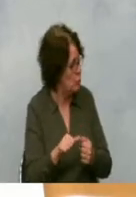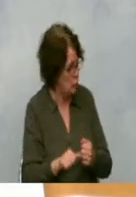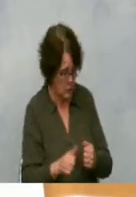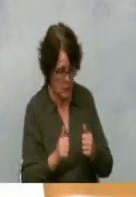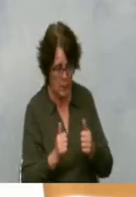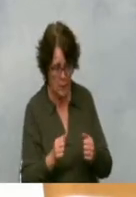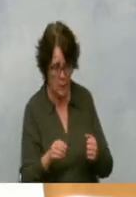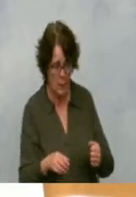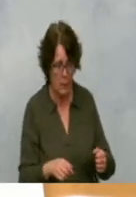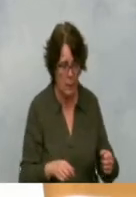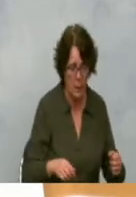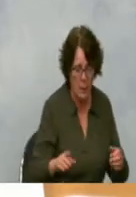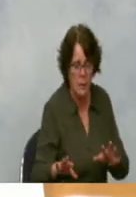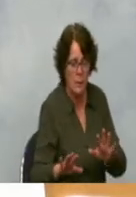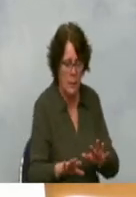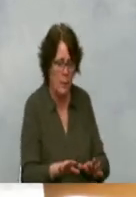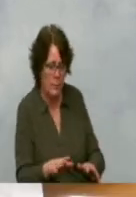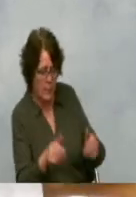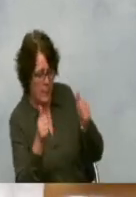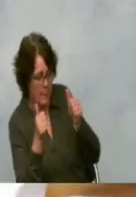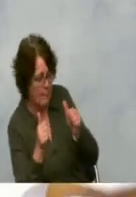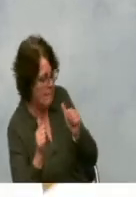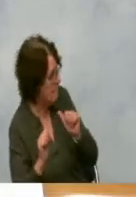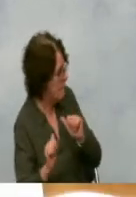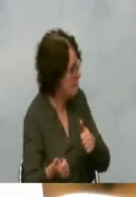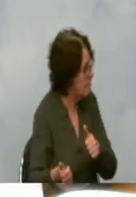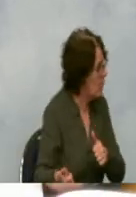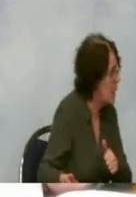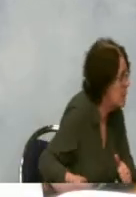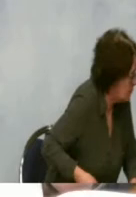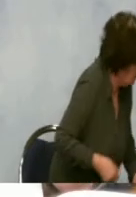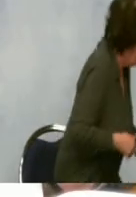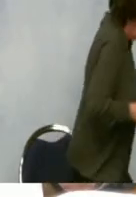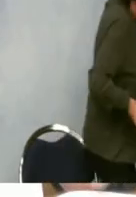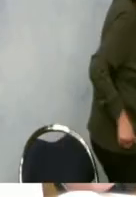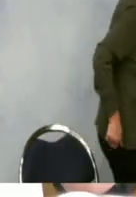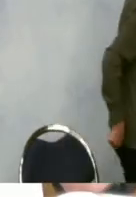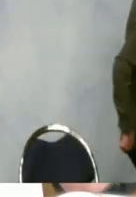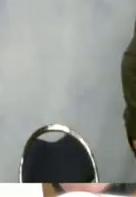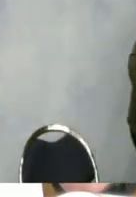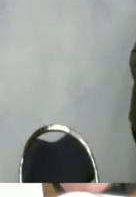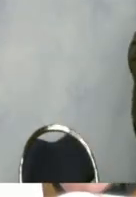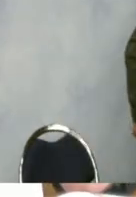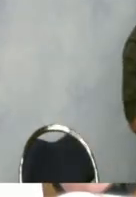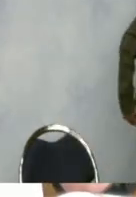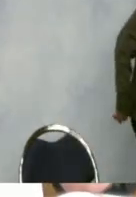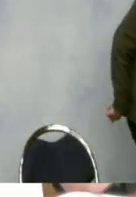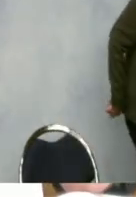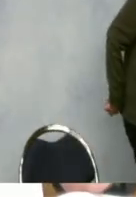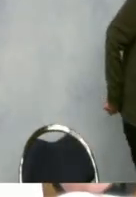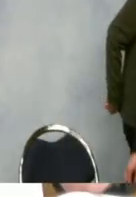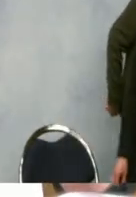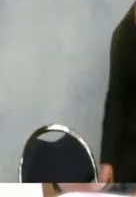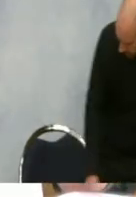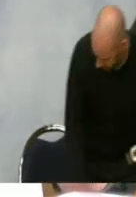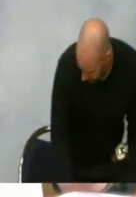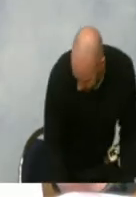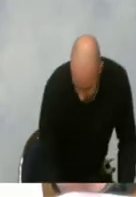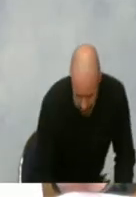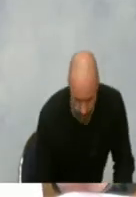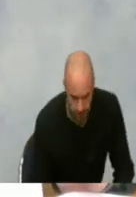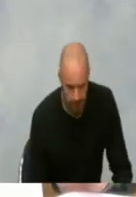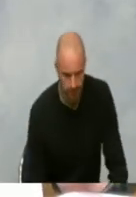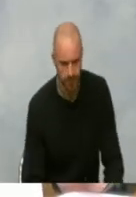Council tax. So the section of the paper goes through things you know already about the rationale behind council